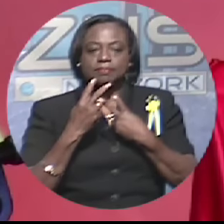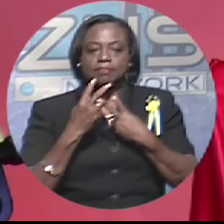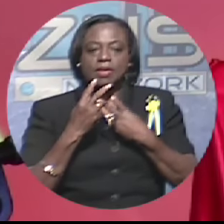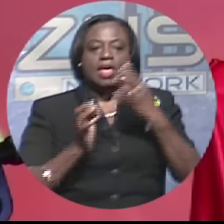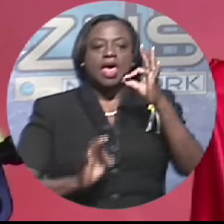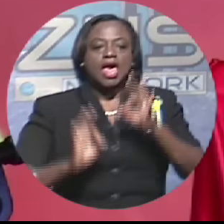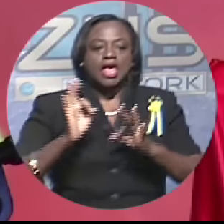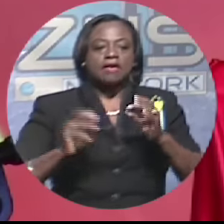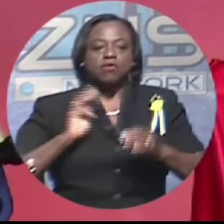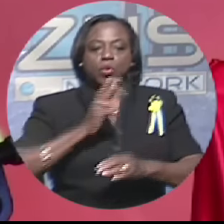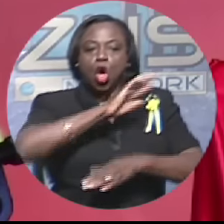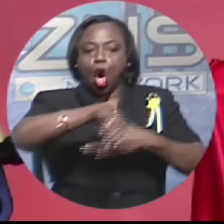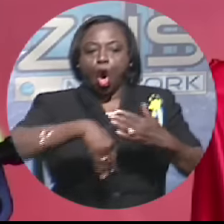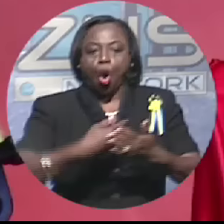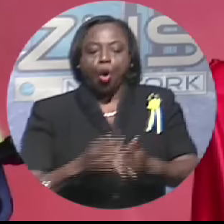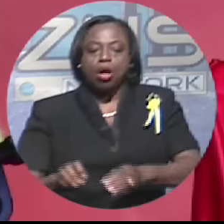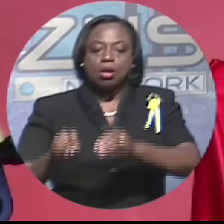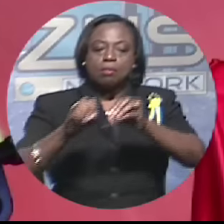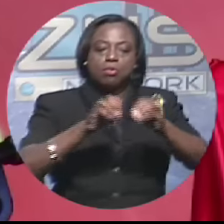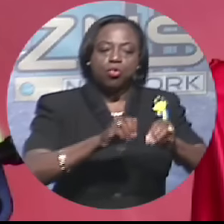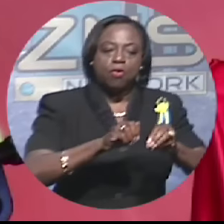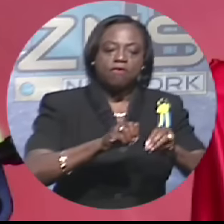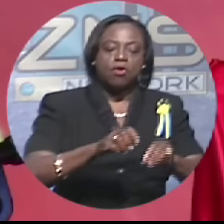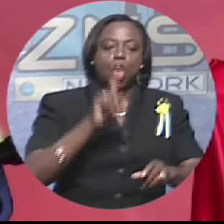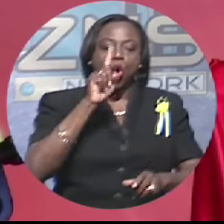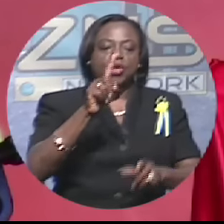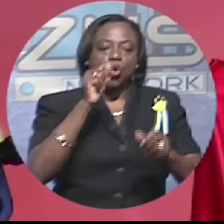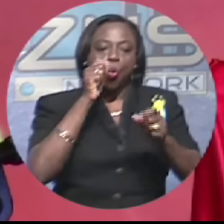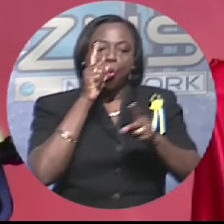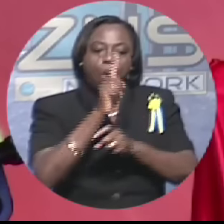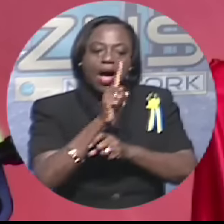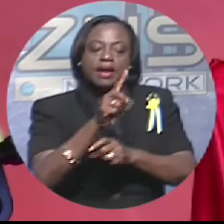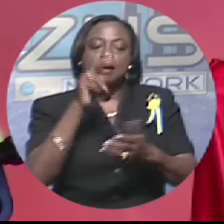if we all move with one purpose,